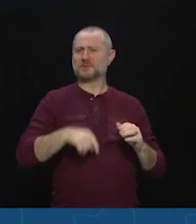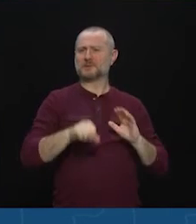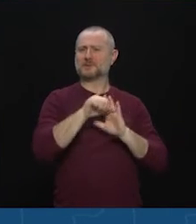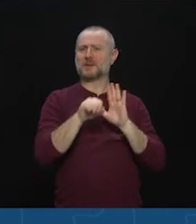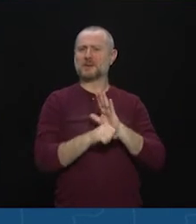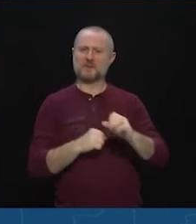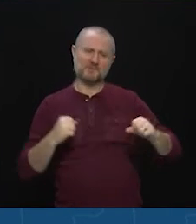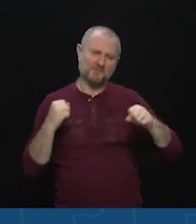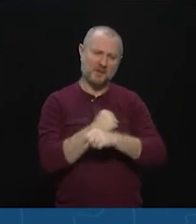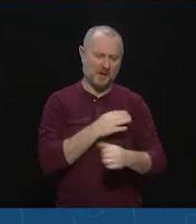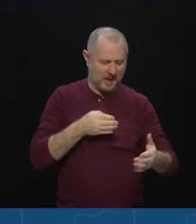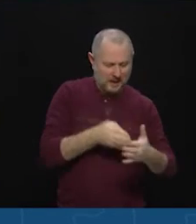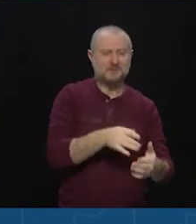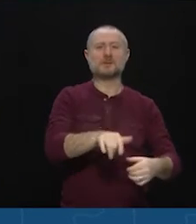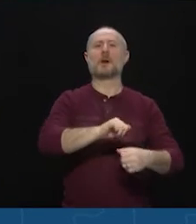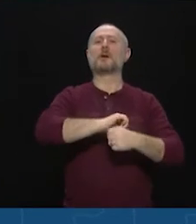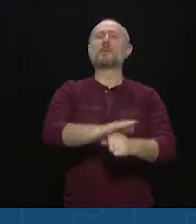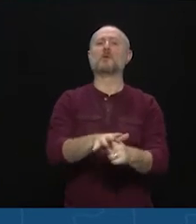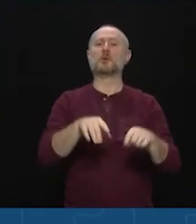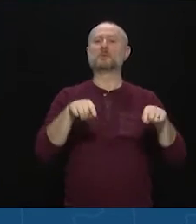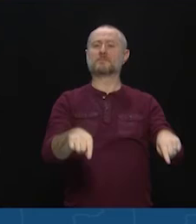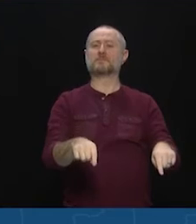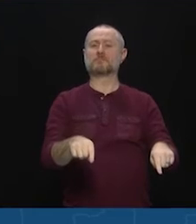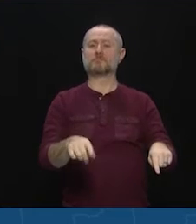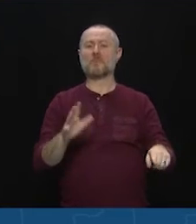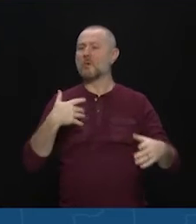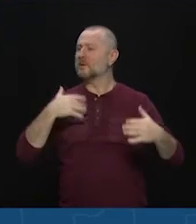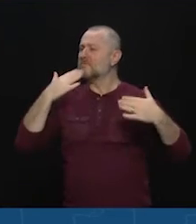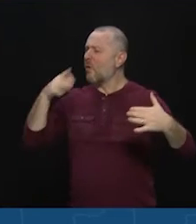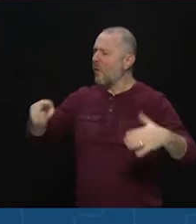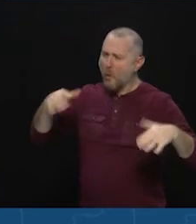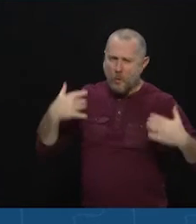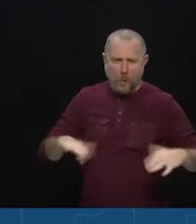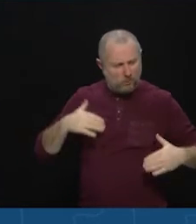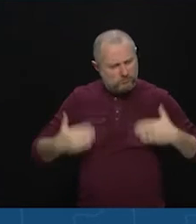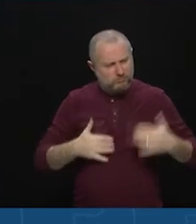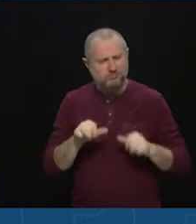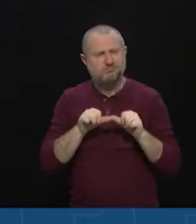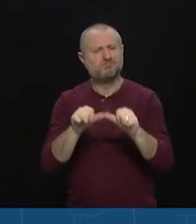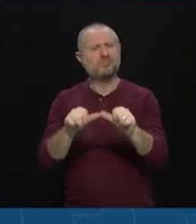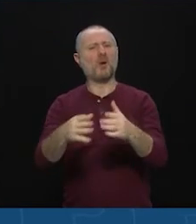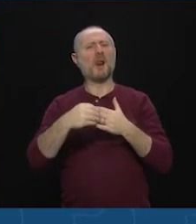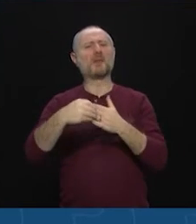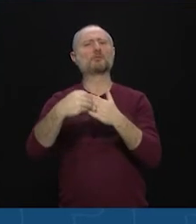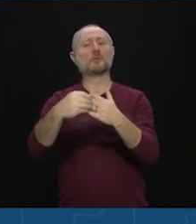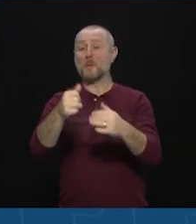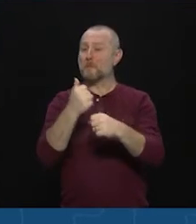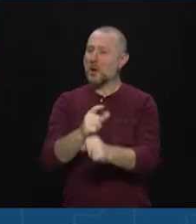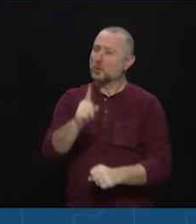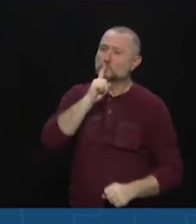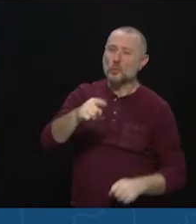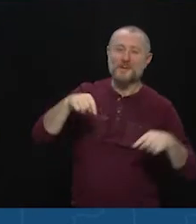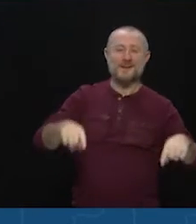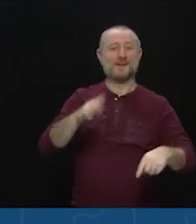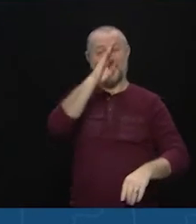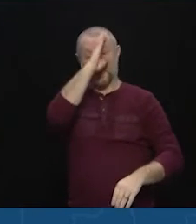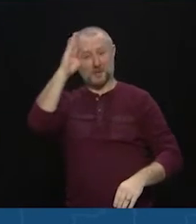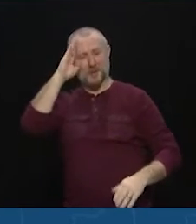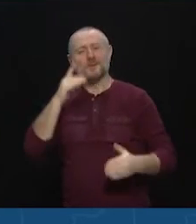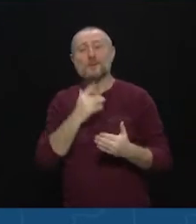thank you for your steadfast leadership in ensuring upstate has the resources we need to serve as